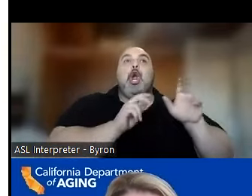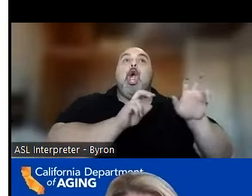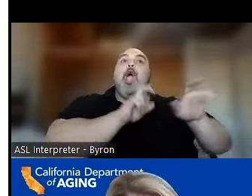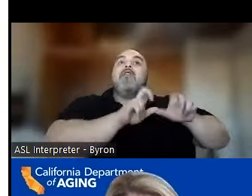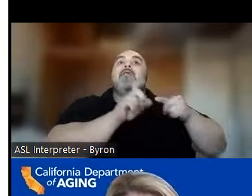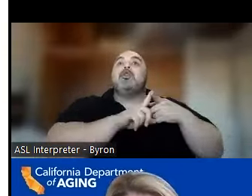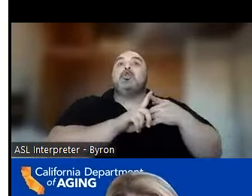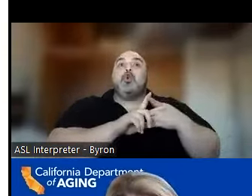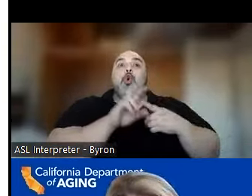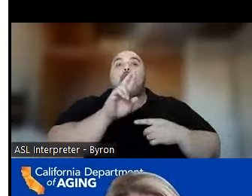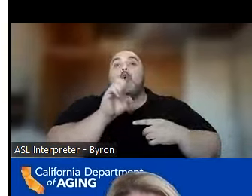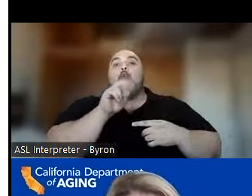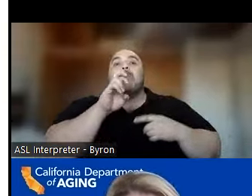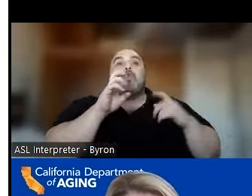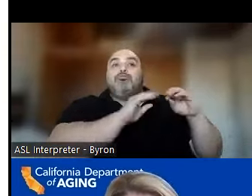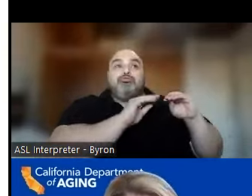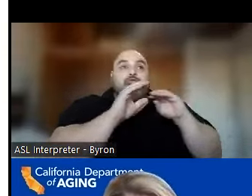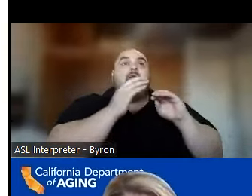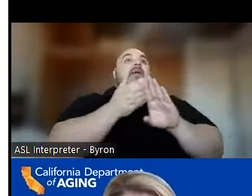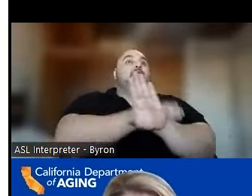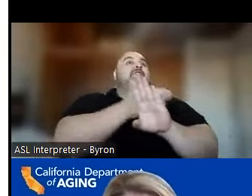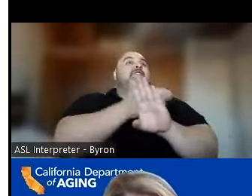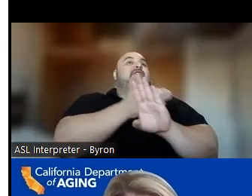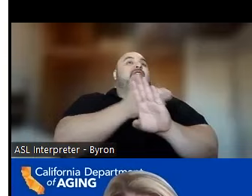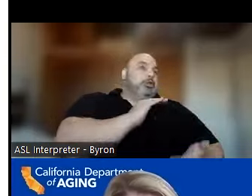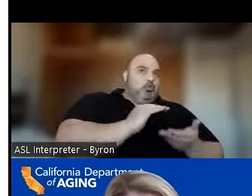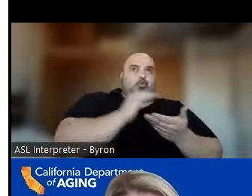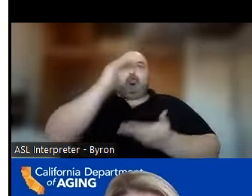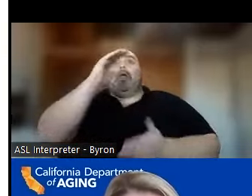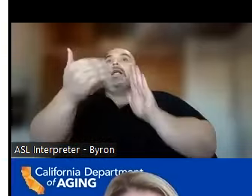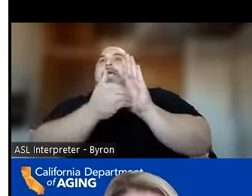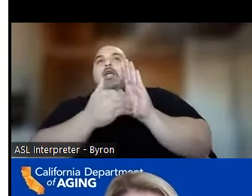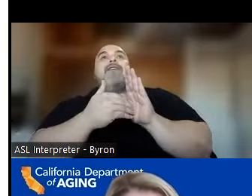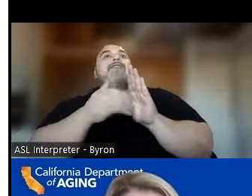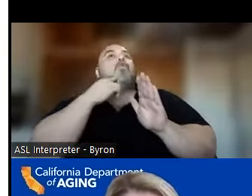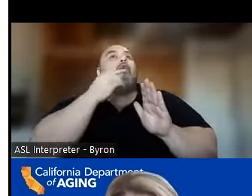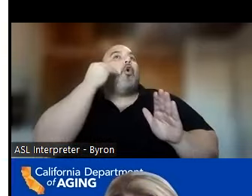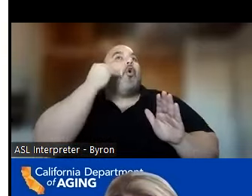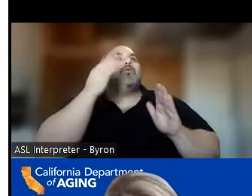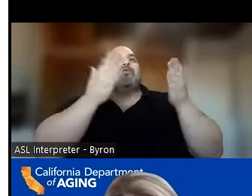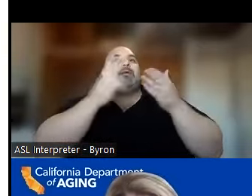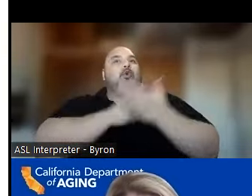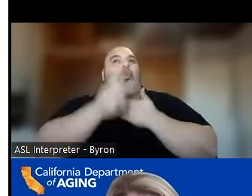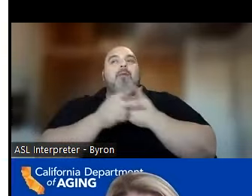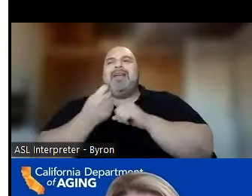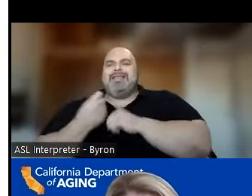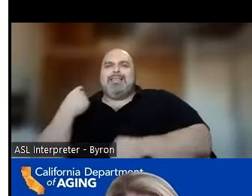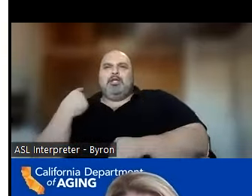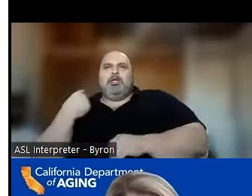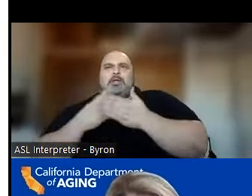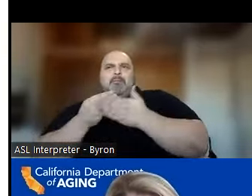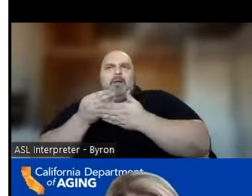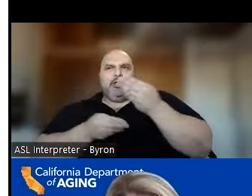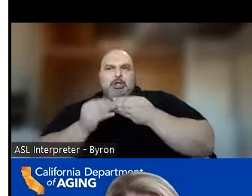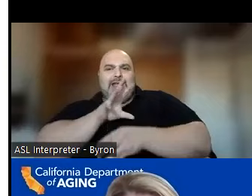to restore the previous reductions to the in-home supportive services program. The last year's budget included